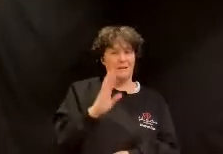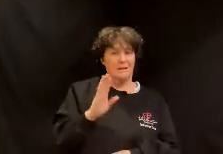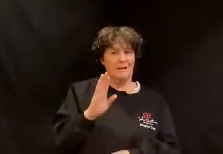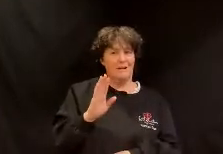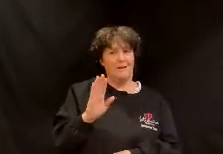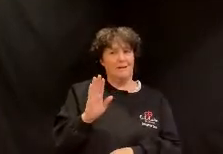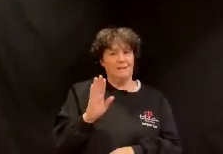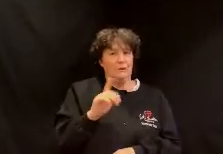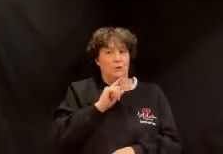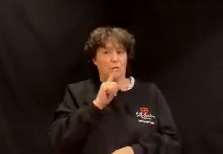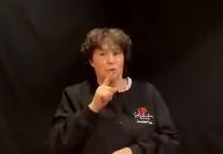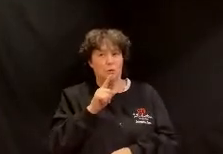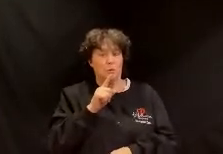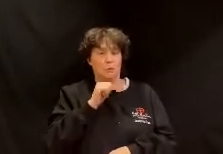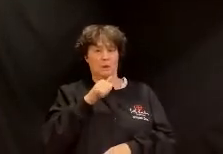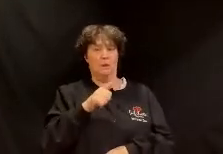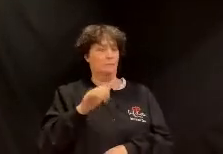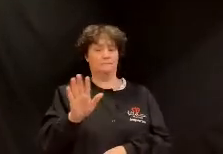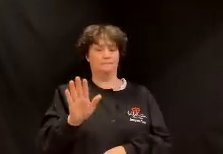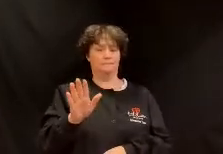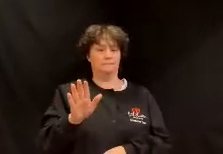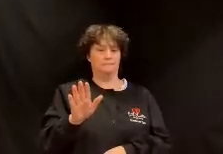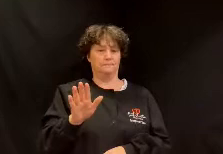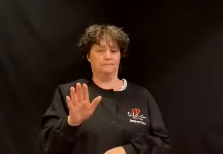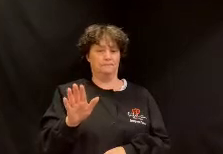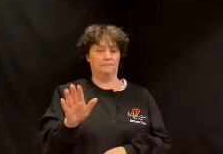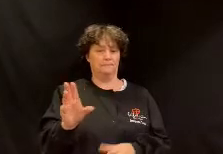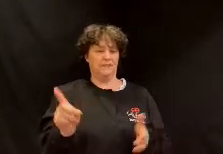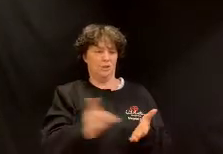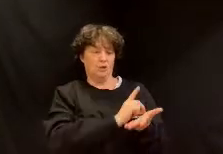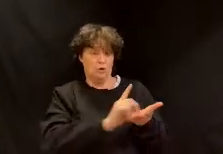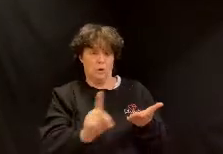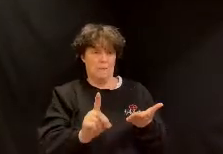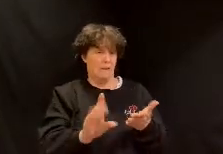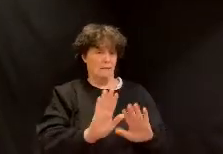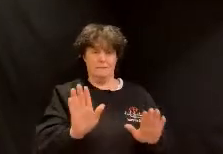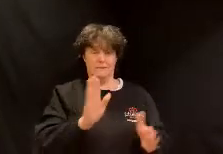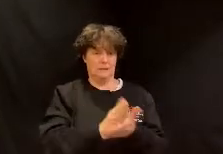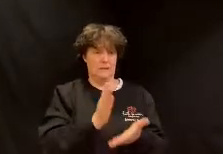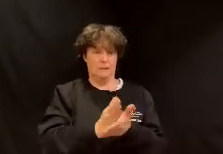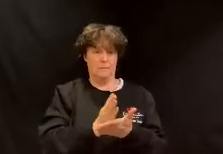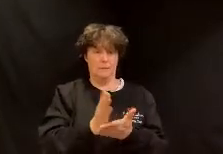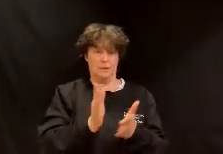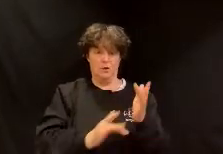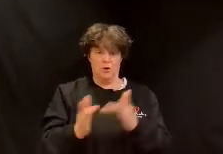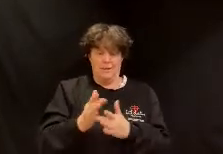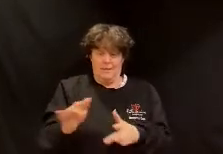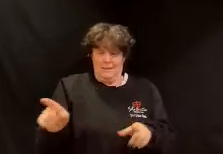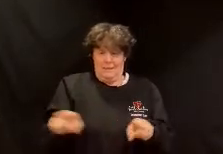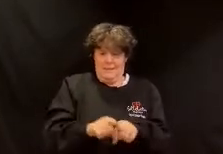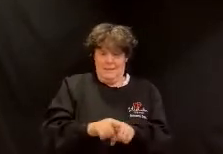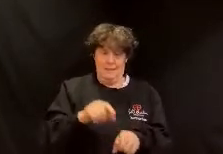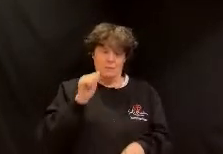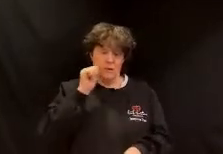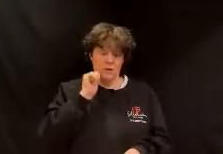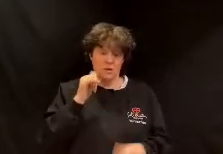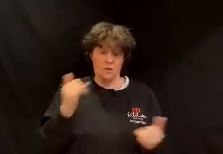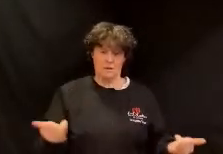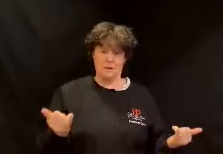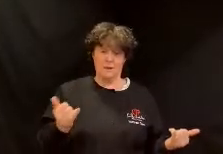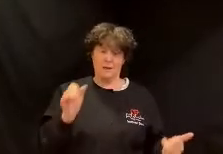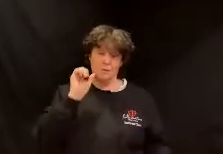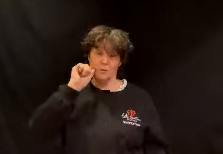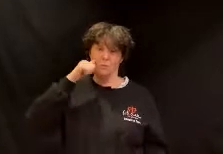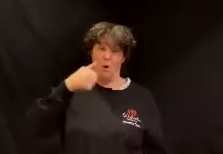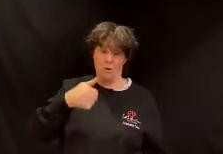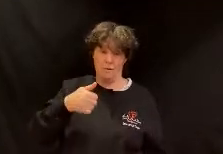Don't waver. Don't discriminate. He's the same God. Jesus Christ, the same what? Yesterday, today, and